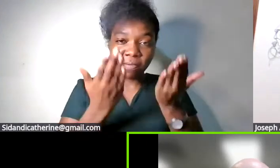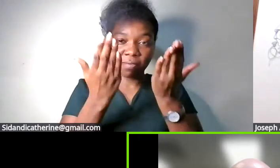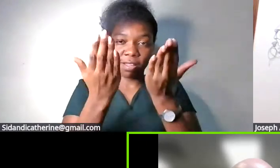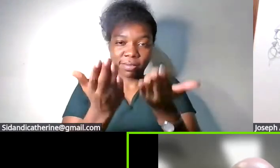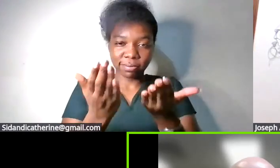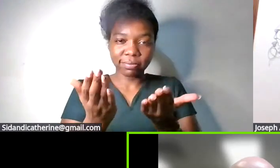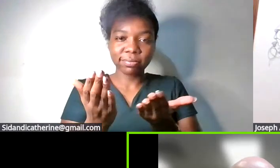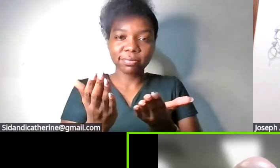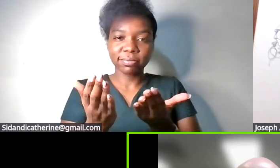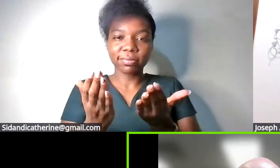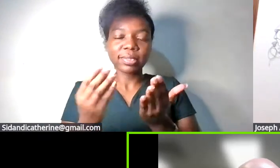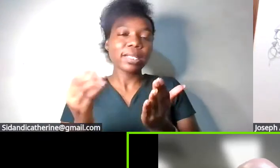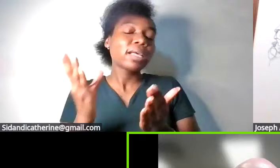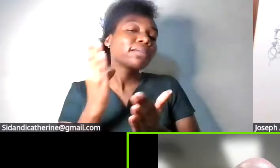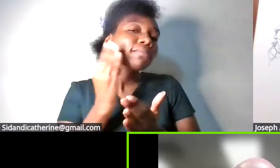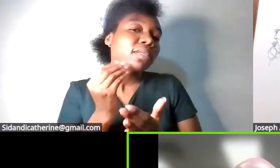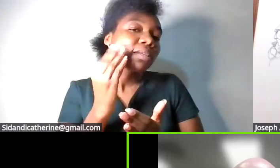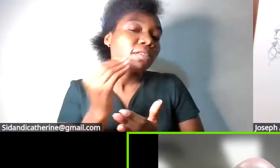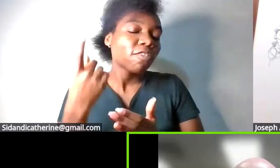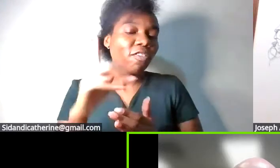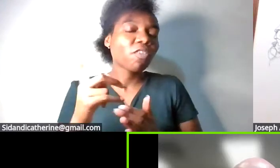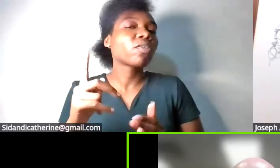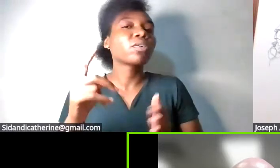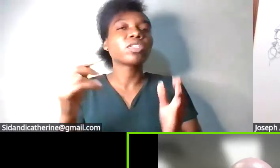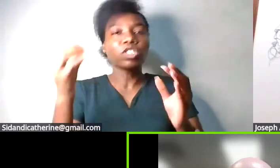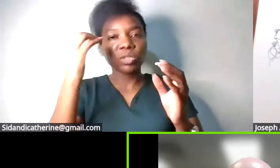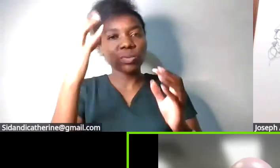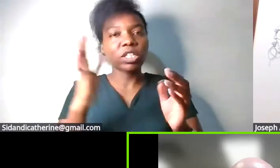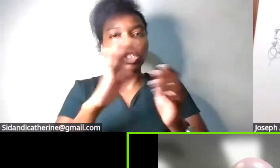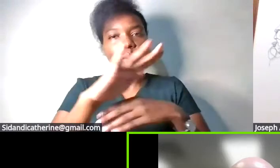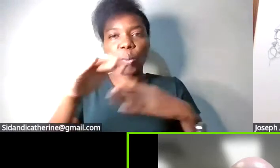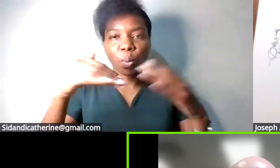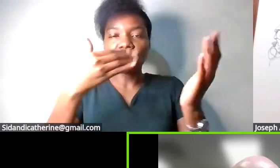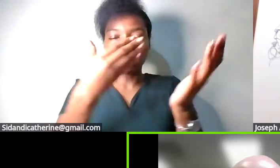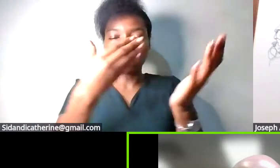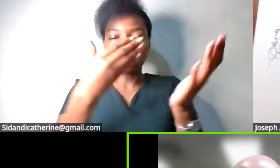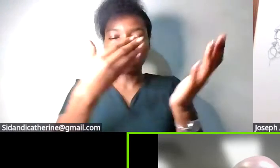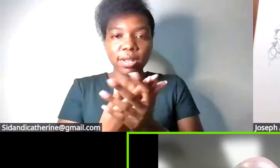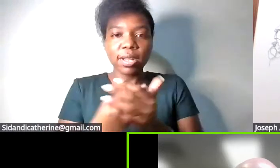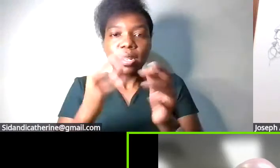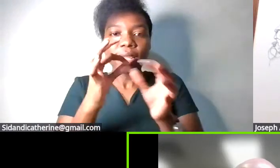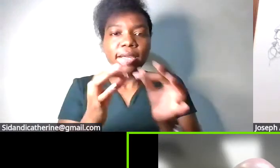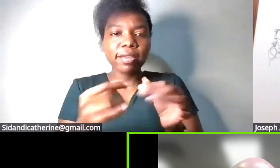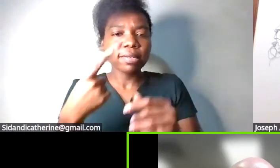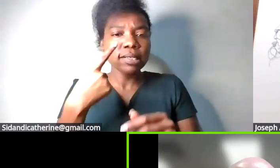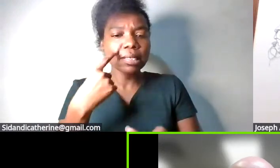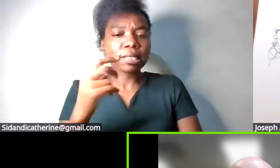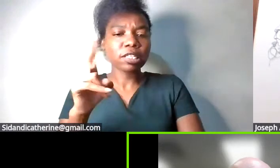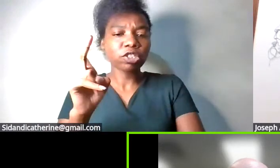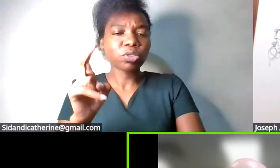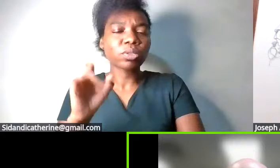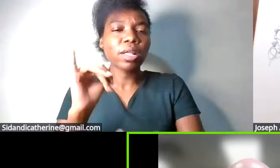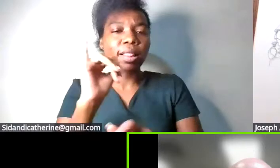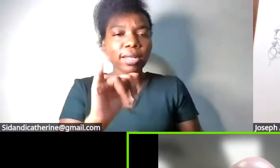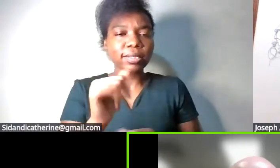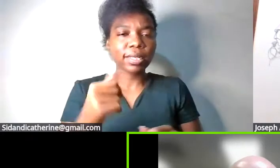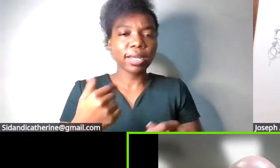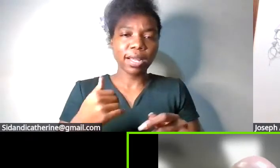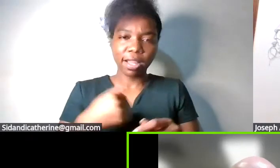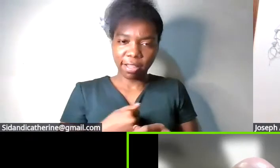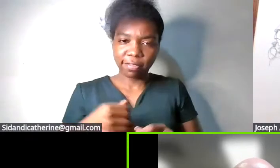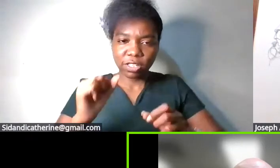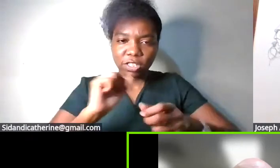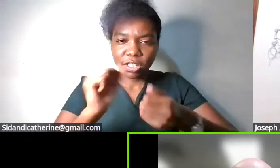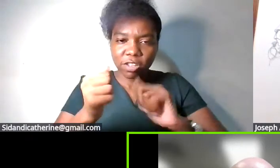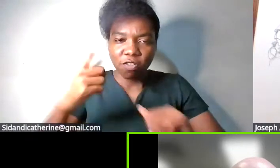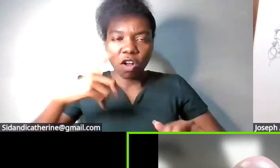multicultural experience for every student. If you look at this diverse perspective and there are chance to develop a global value.